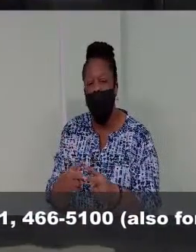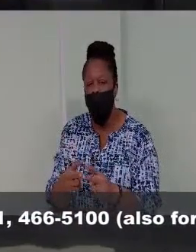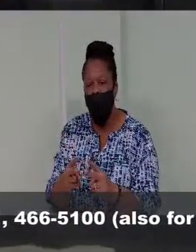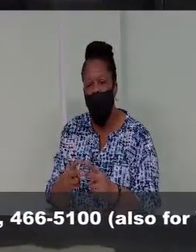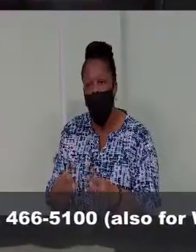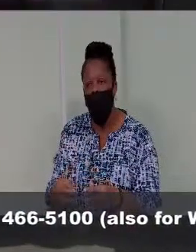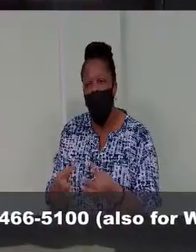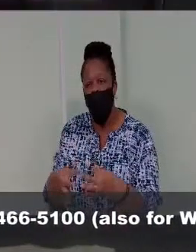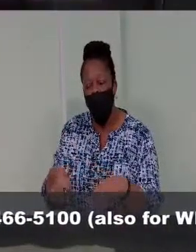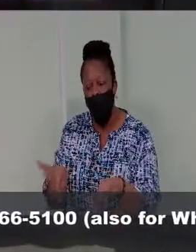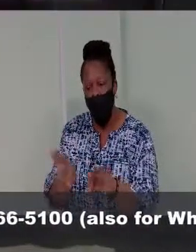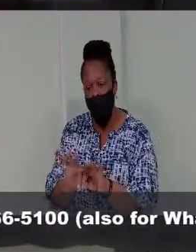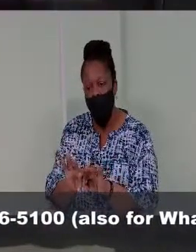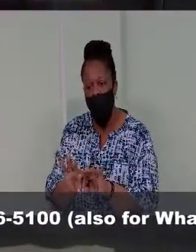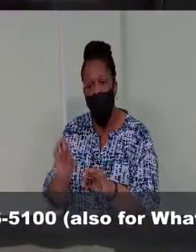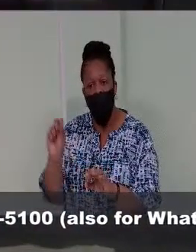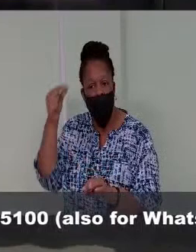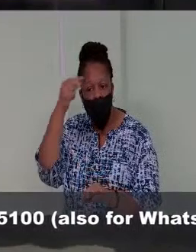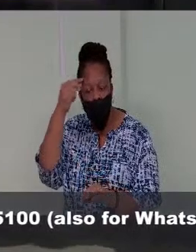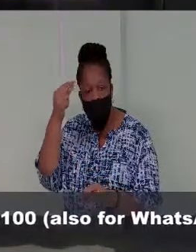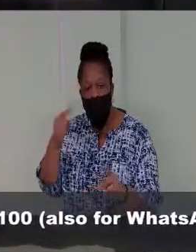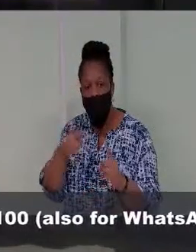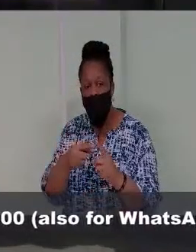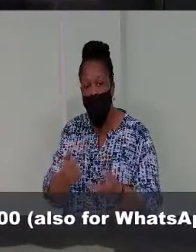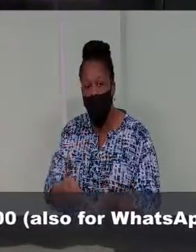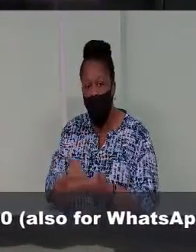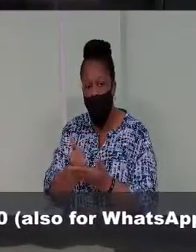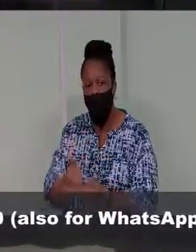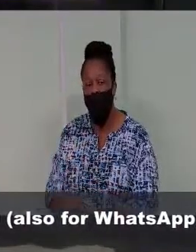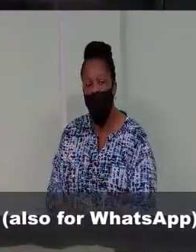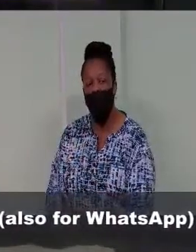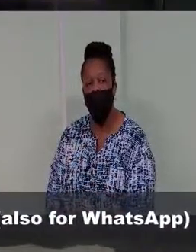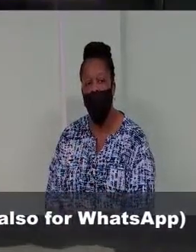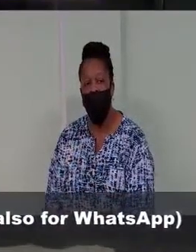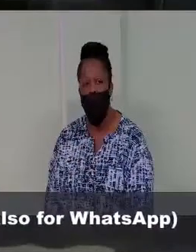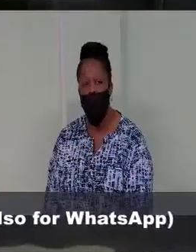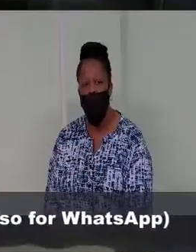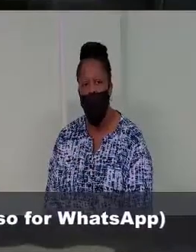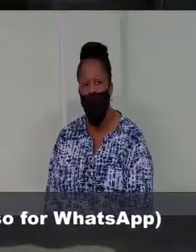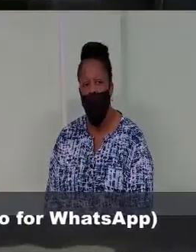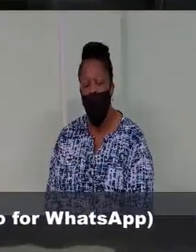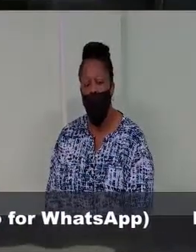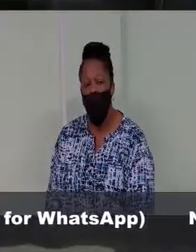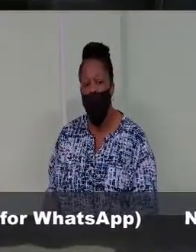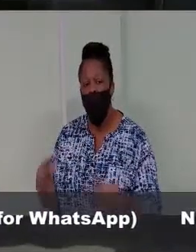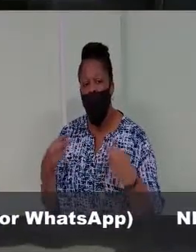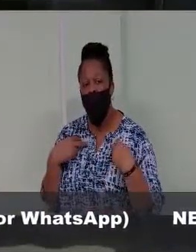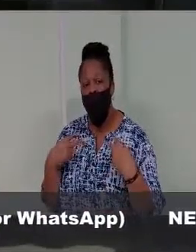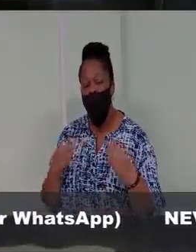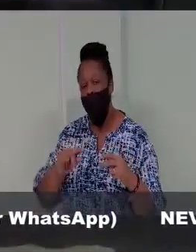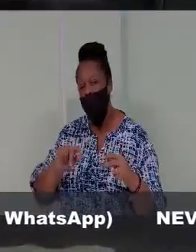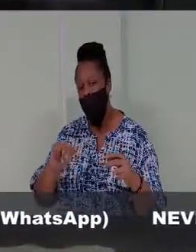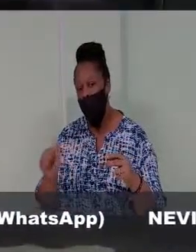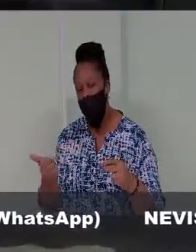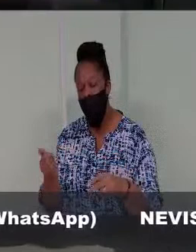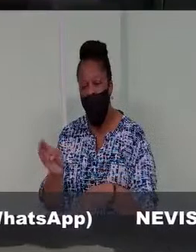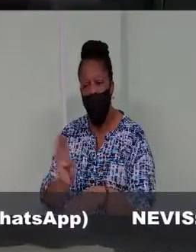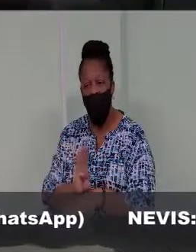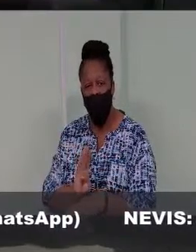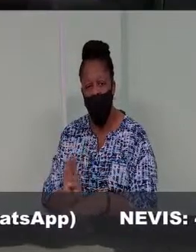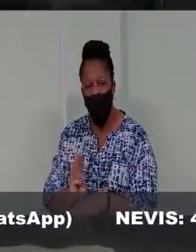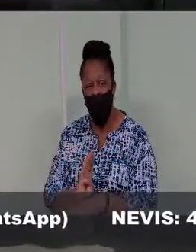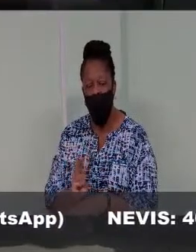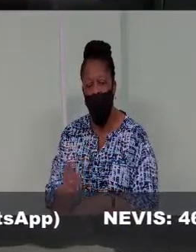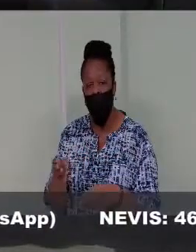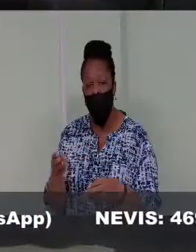to prioritize. Secondly, let's take a look at the technical teams and the business sector. When we talk